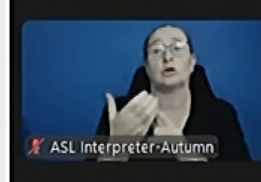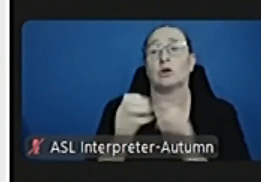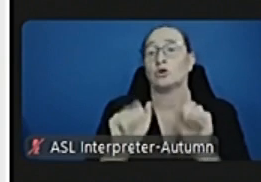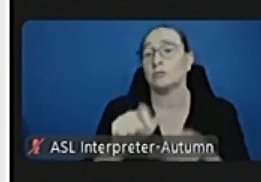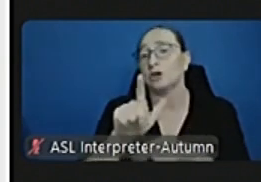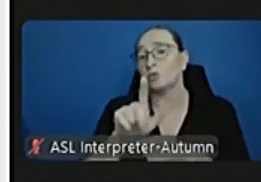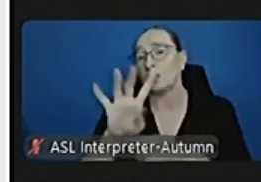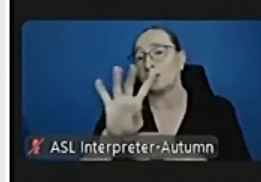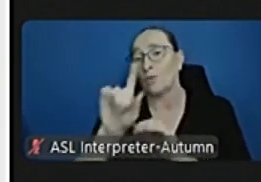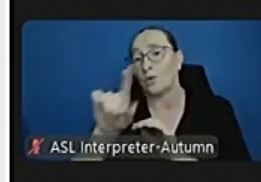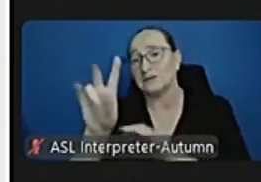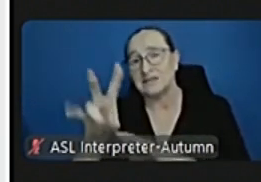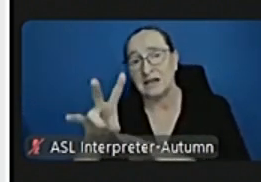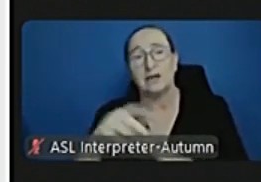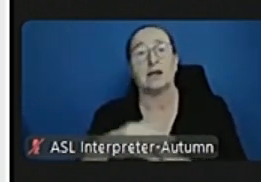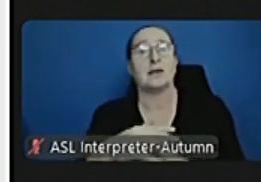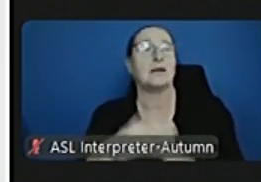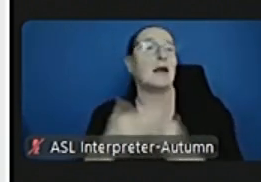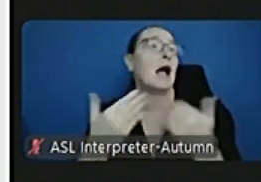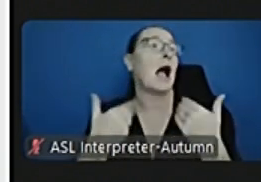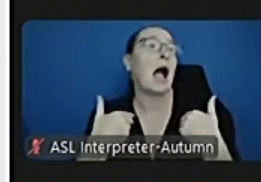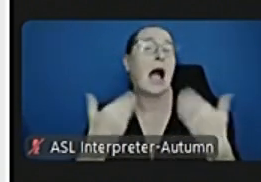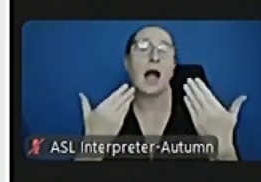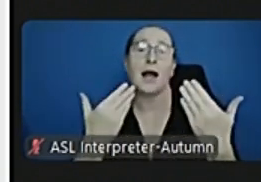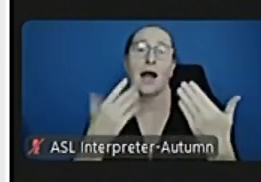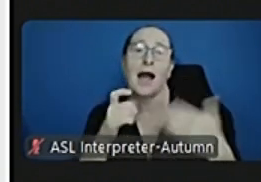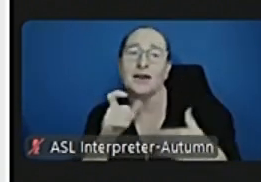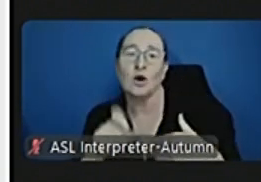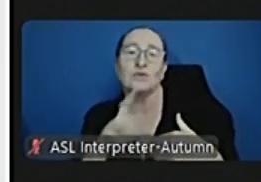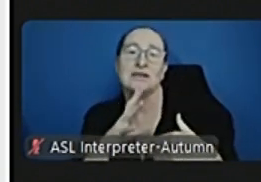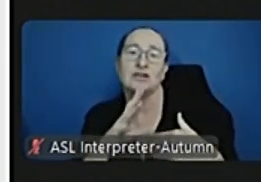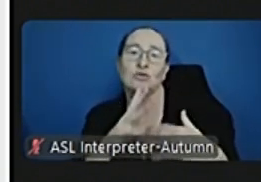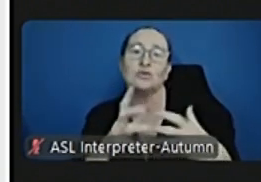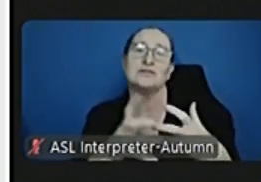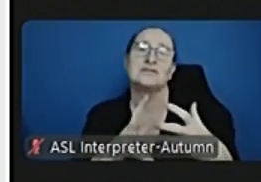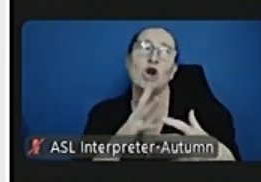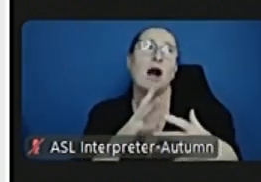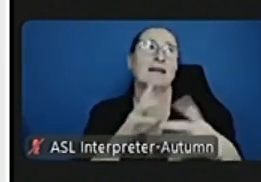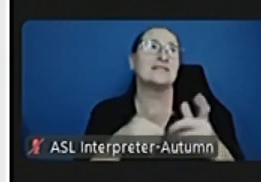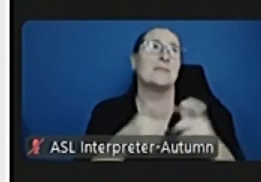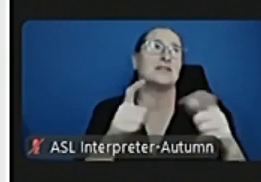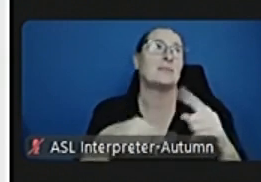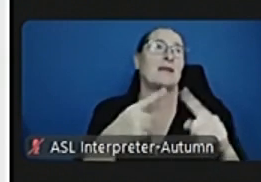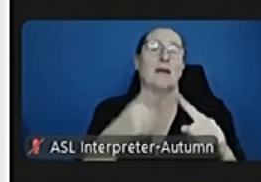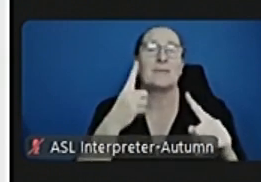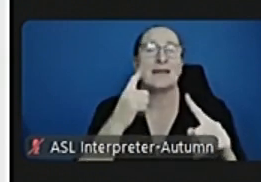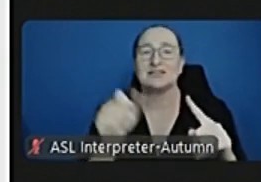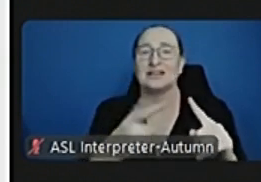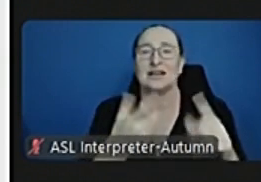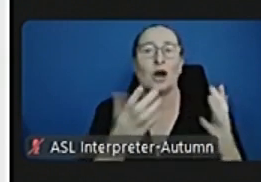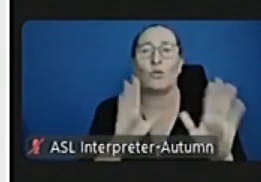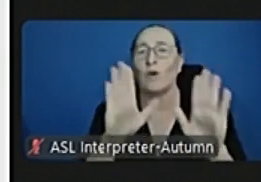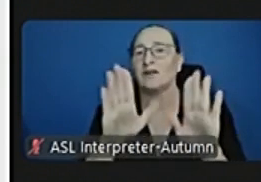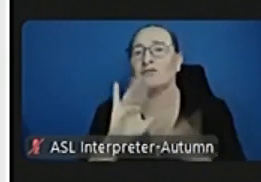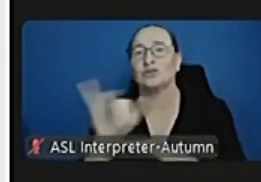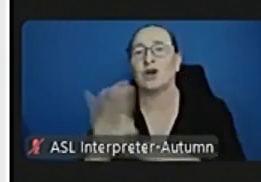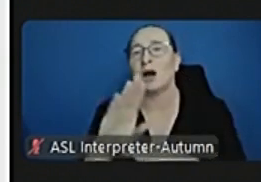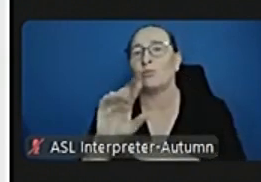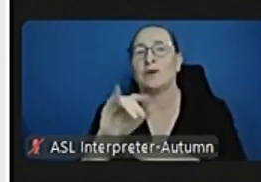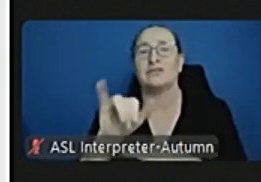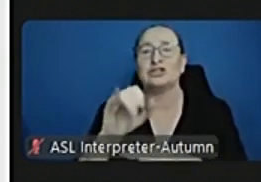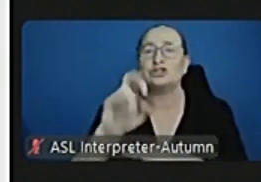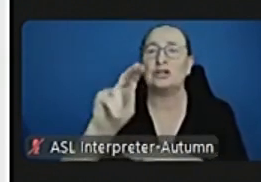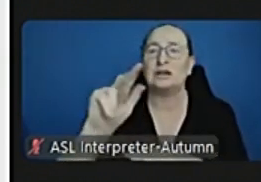24/7. I don't need to talk much about, because we did a nice job with Gina and Sadie and talking